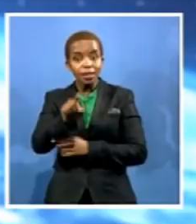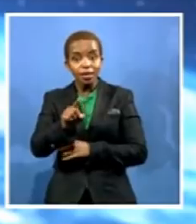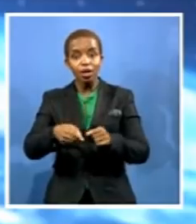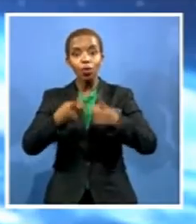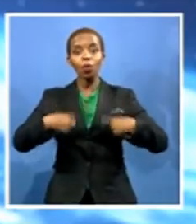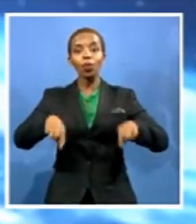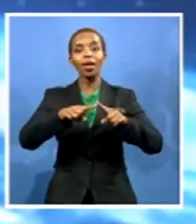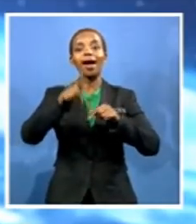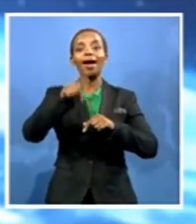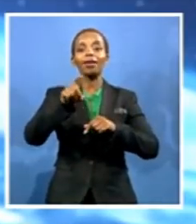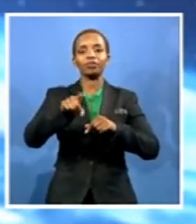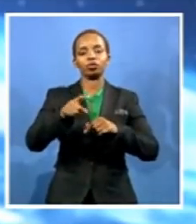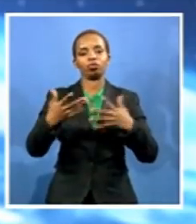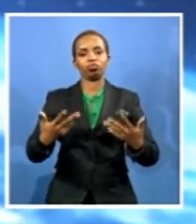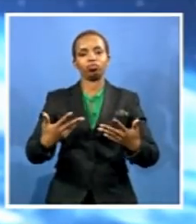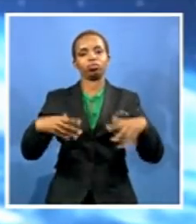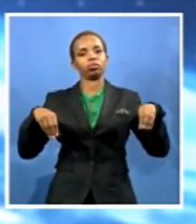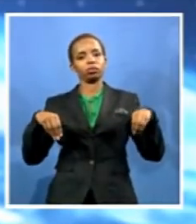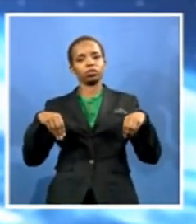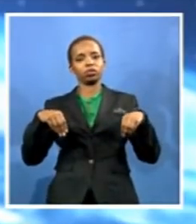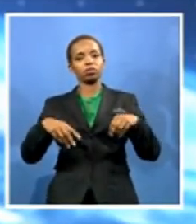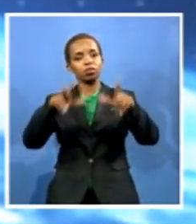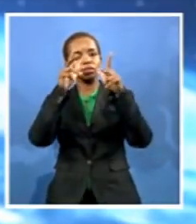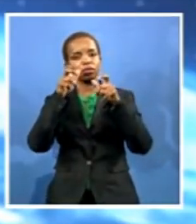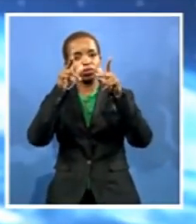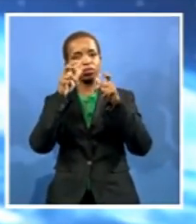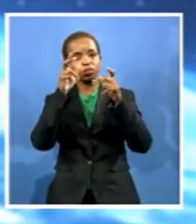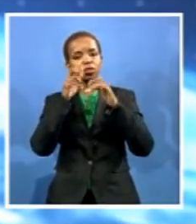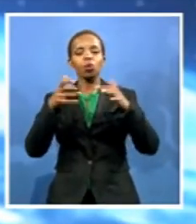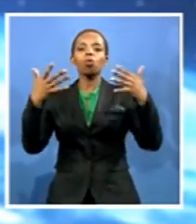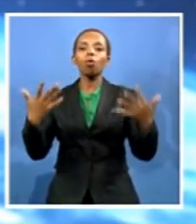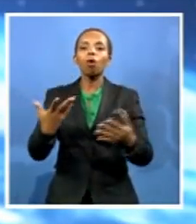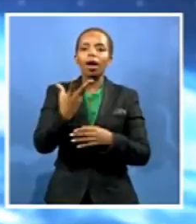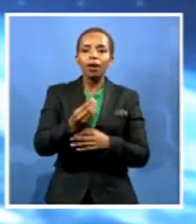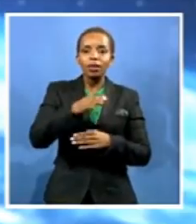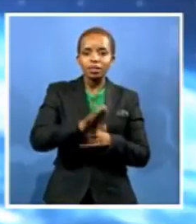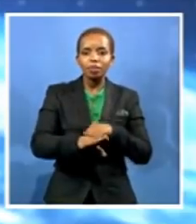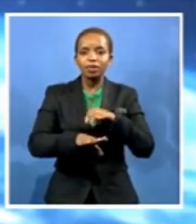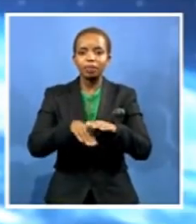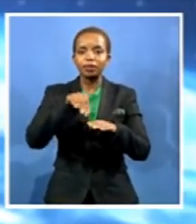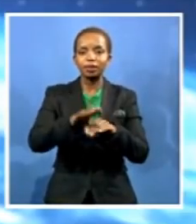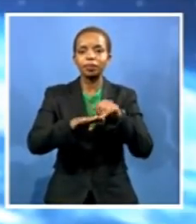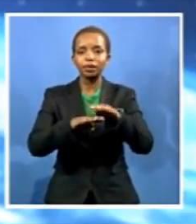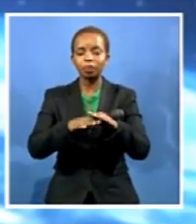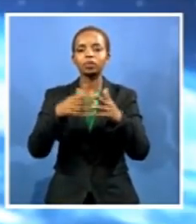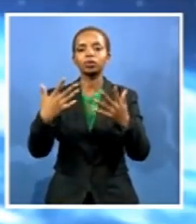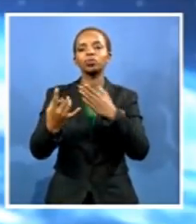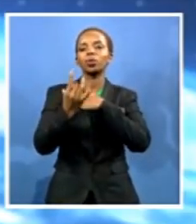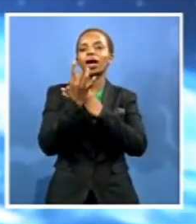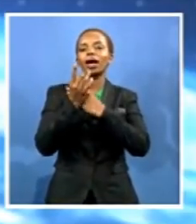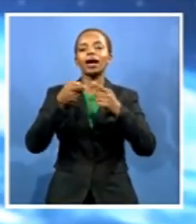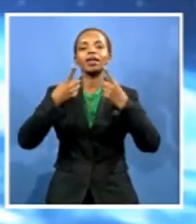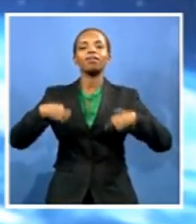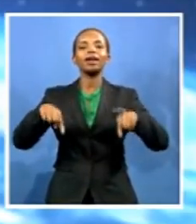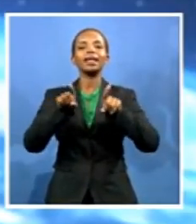and observe, or are there more concrete steps that you would be advising governments and organizations to